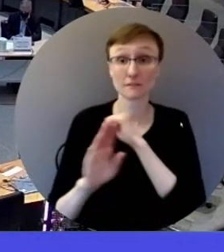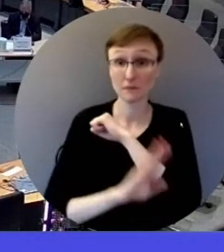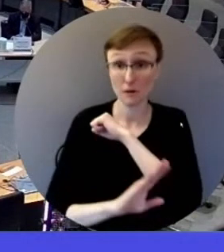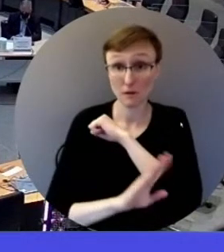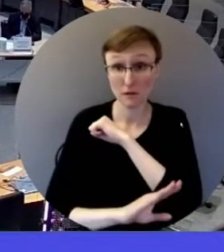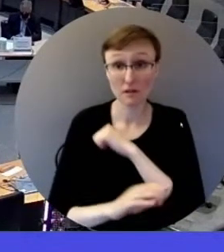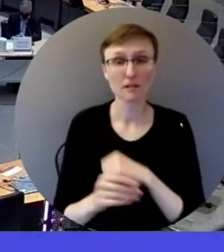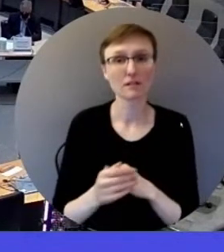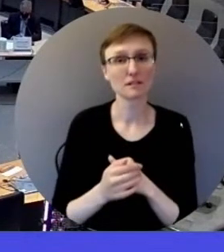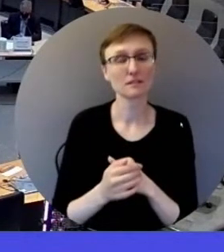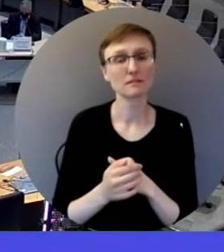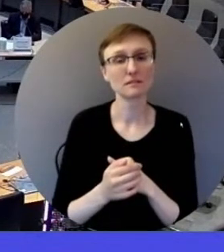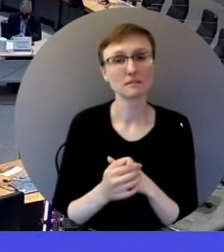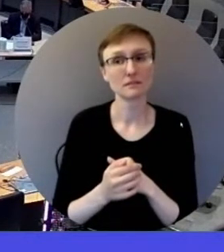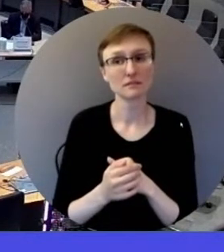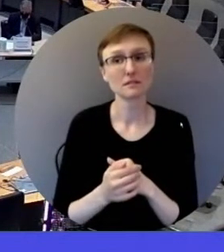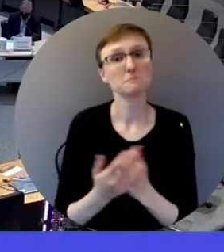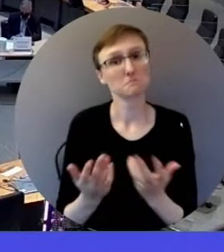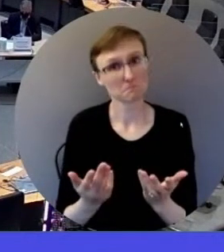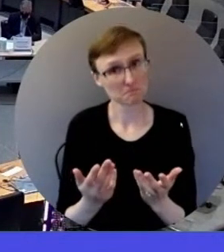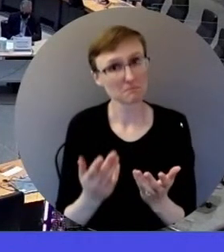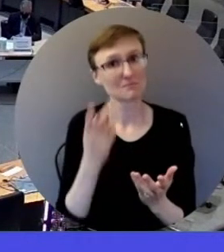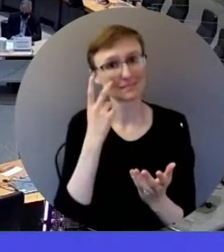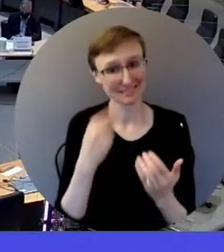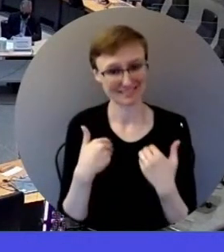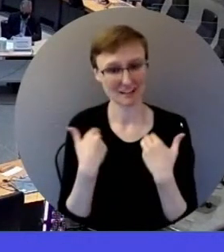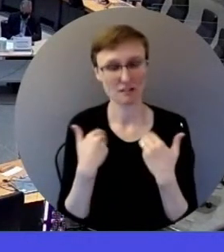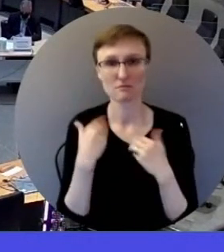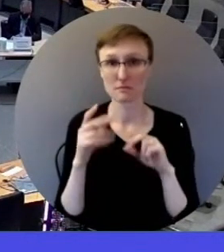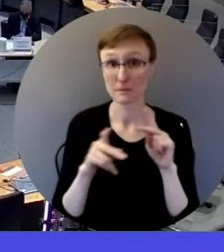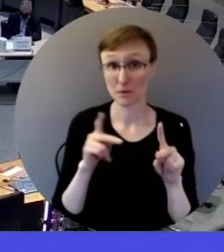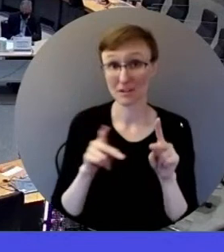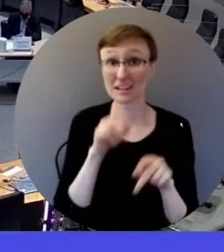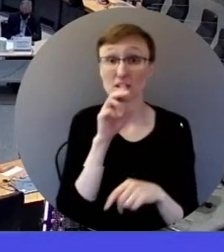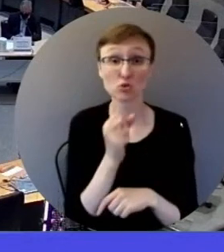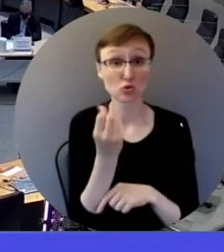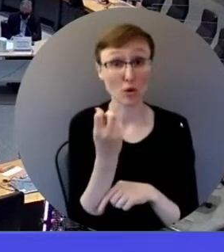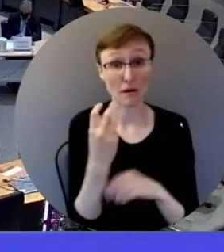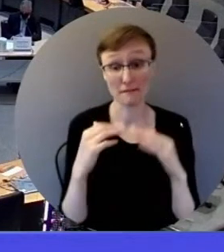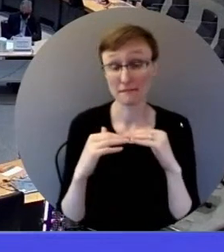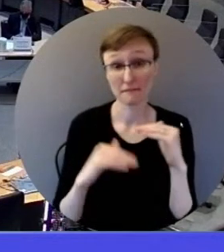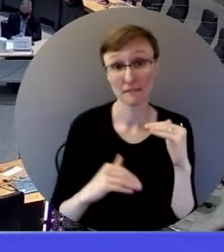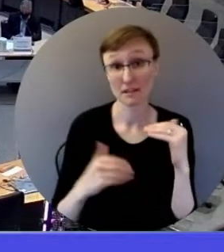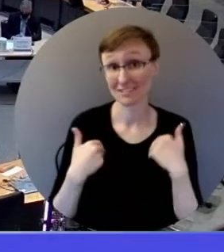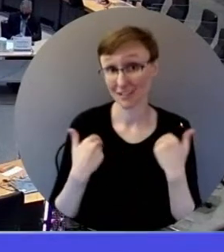We have the younger population, the 12 years and younger, that were not vaccinated.